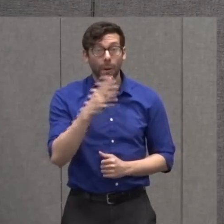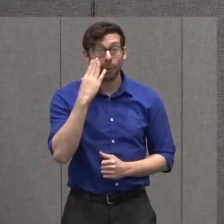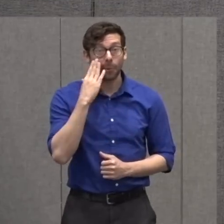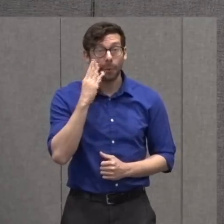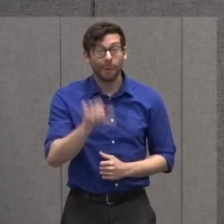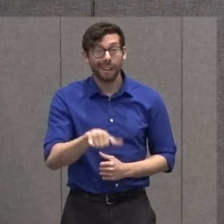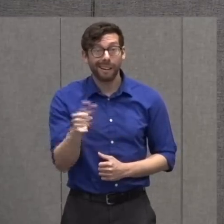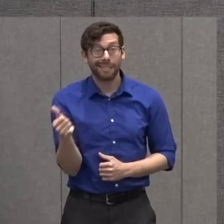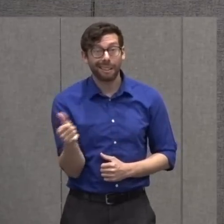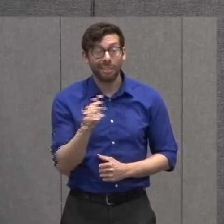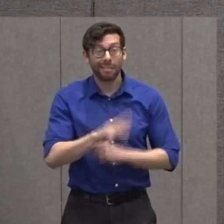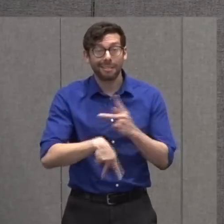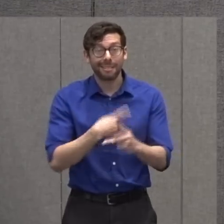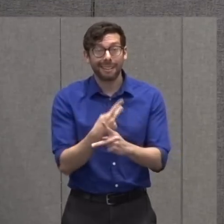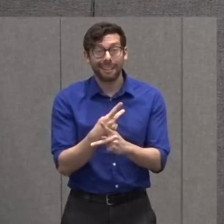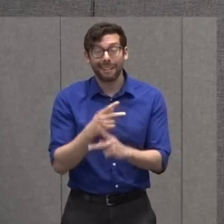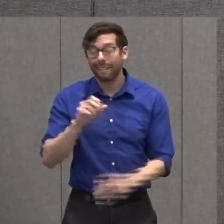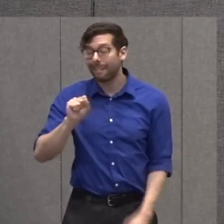of matter?